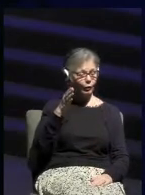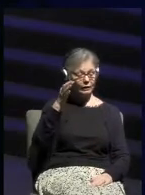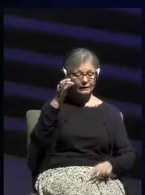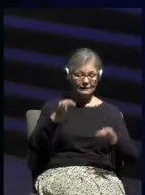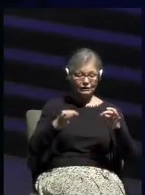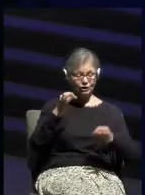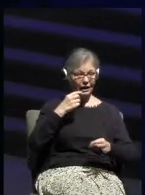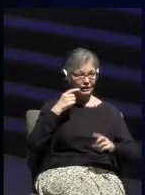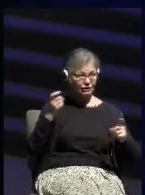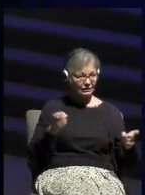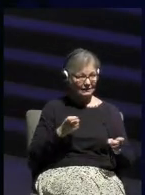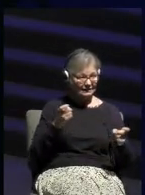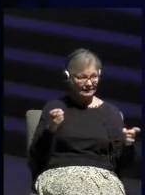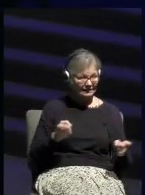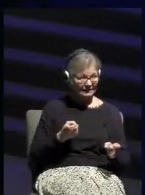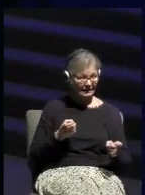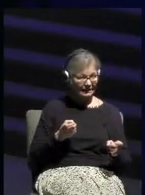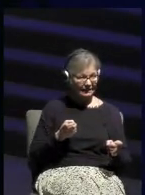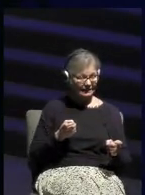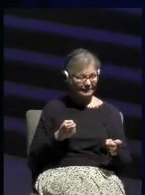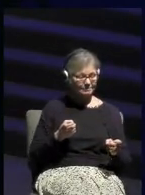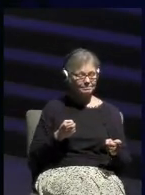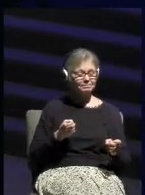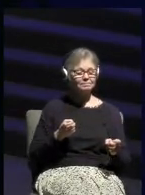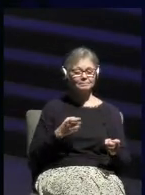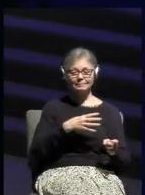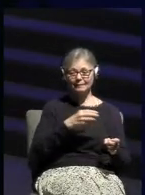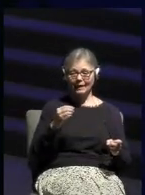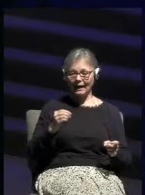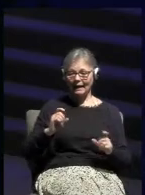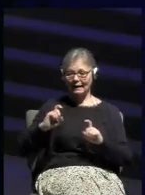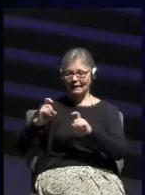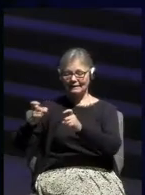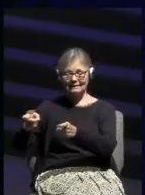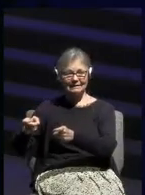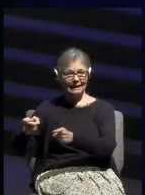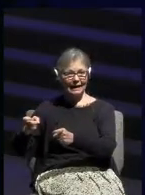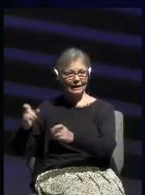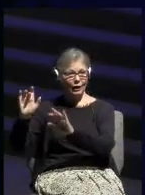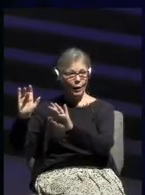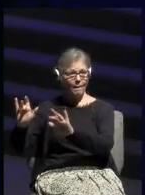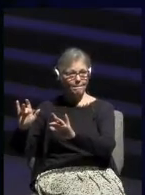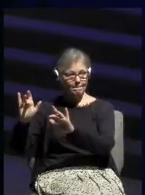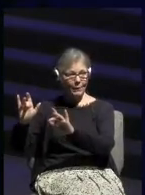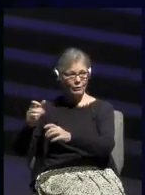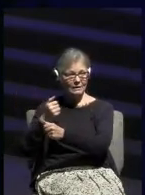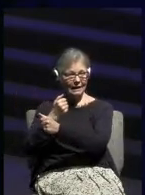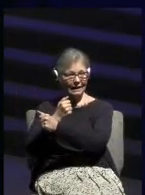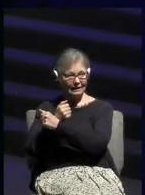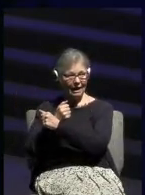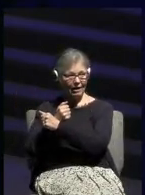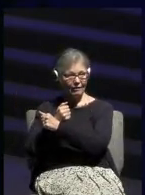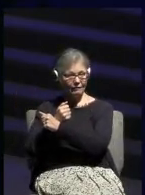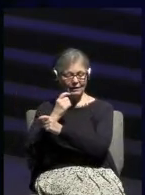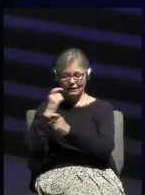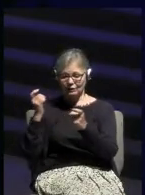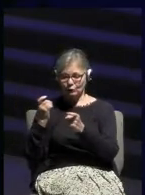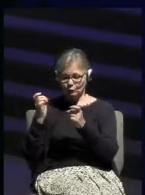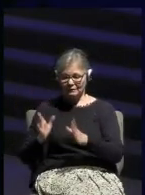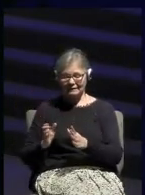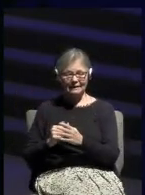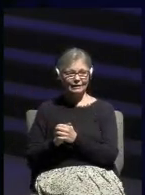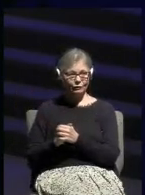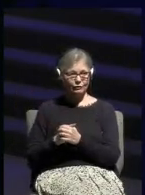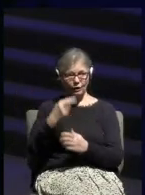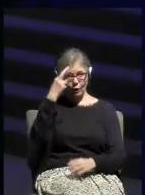sin, while also extending mercy and love to sinners. In